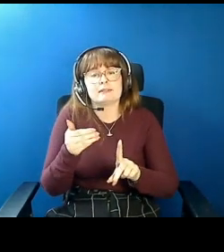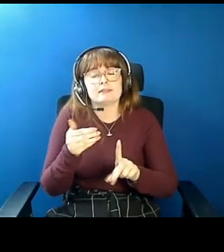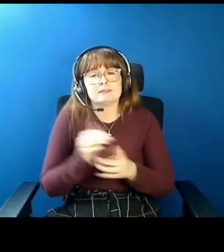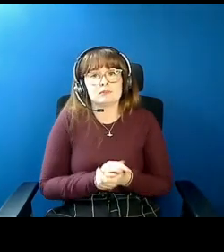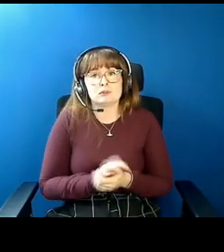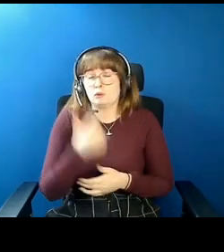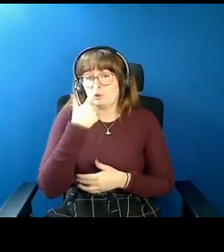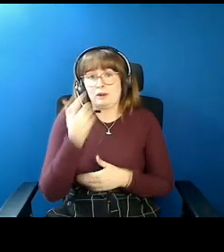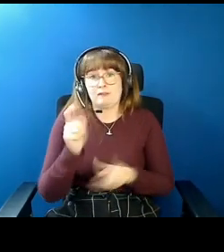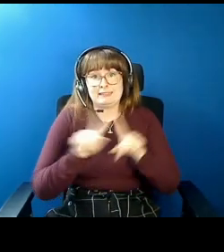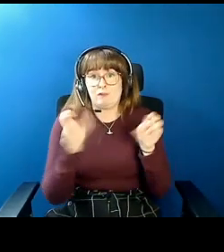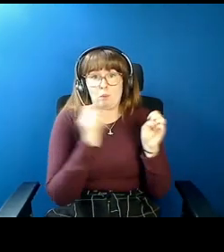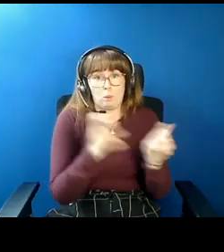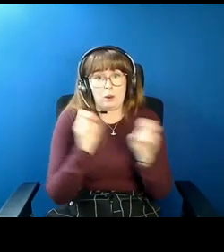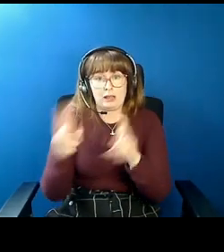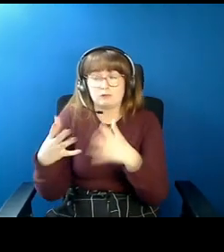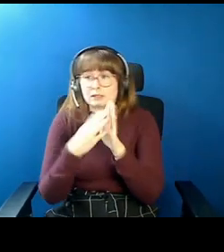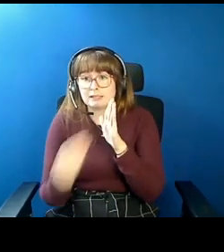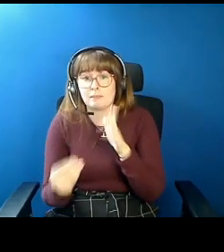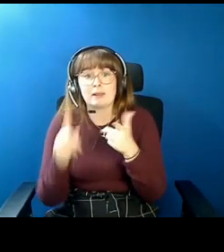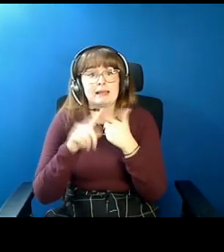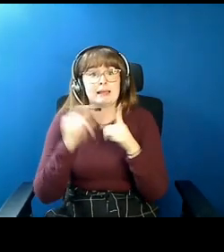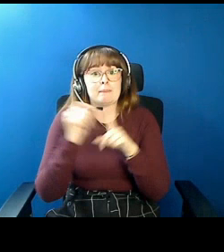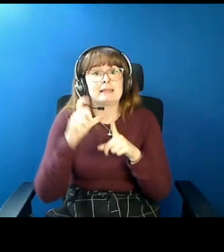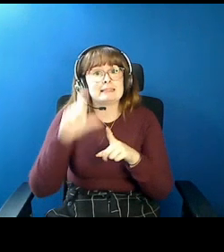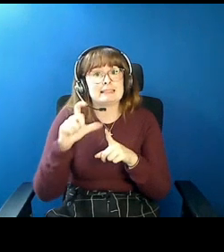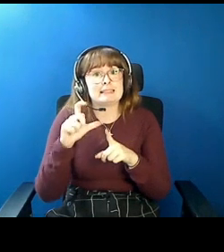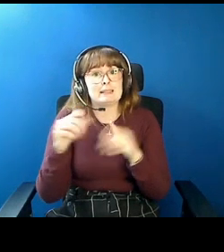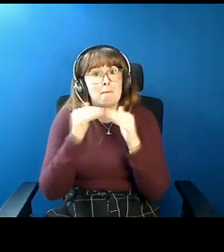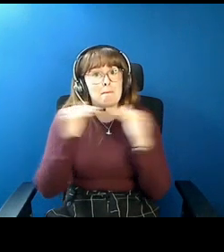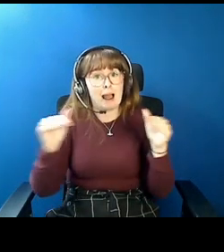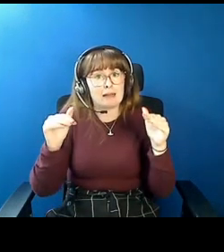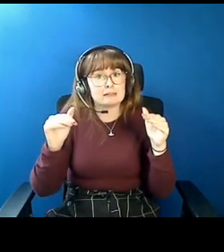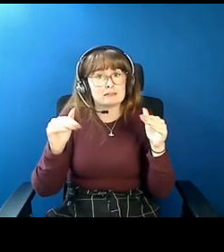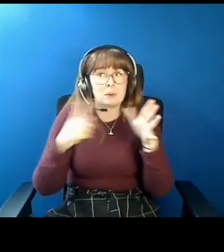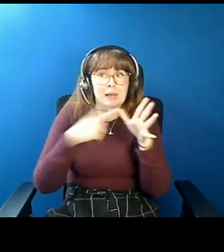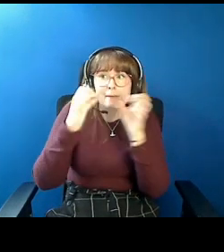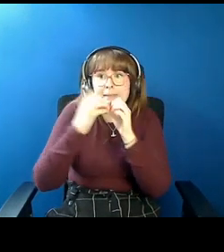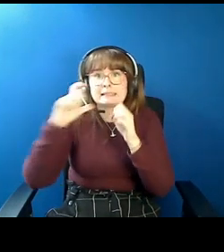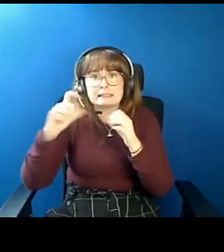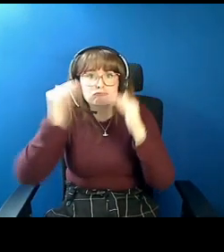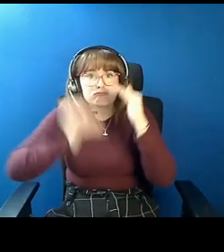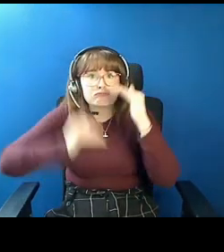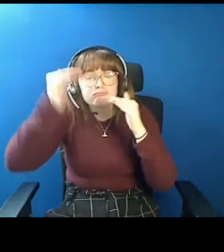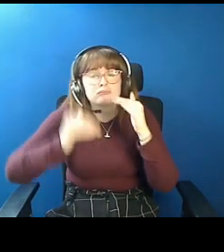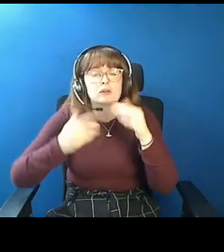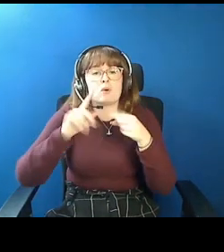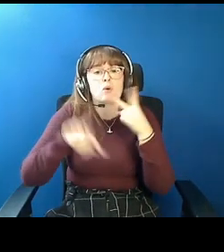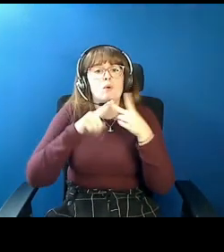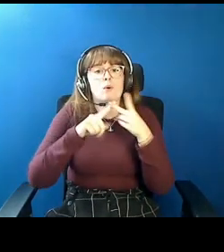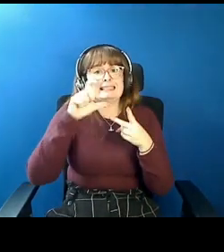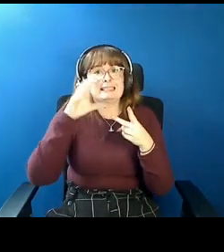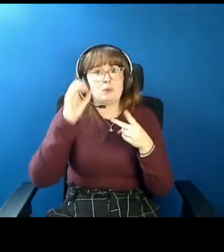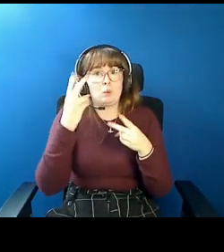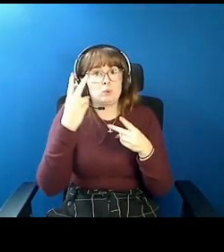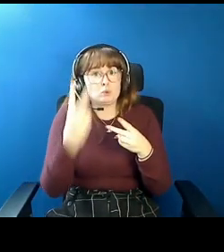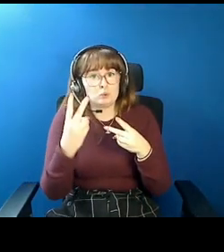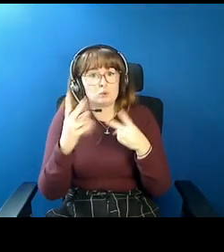various ways, such as an EPC band score that you want to achieve, could be a CO2 emissions value you want to achieve, or it could be a heat demand